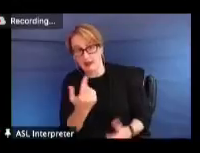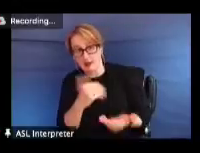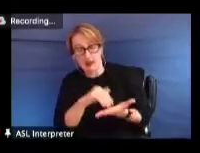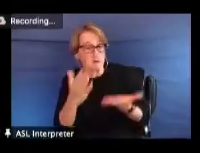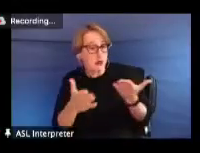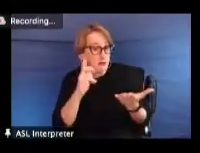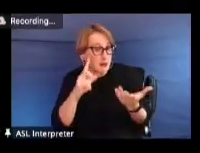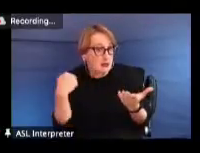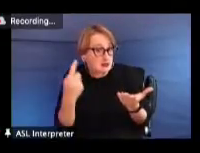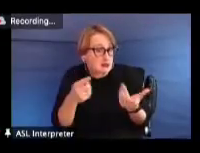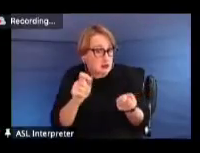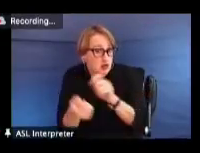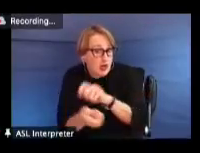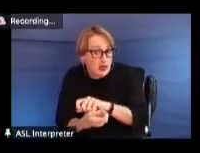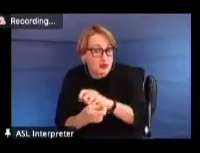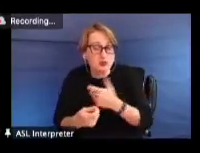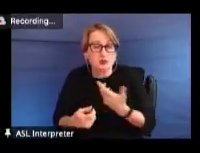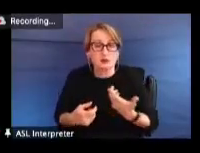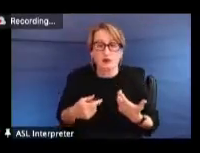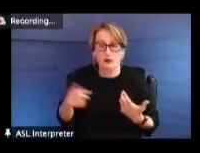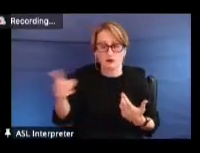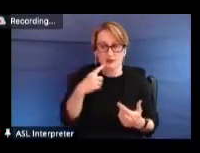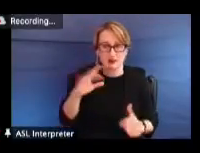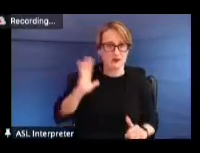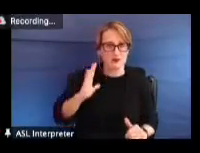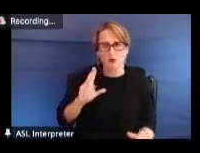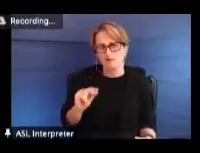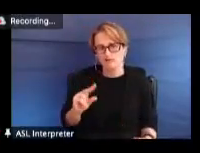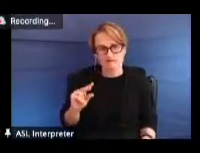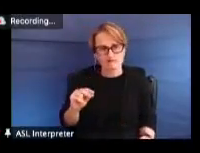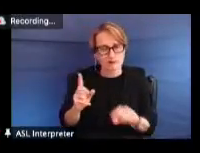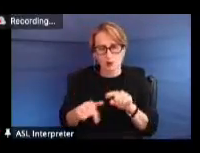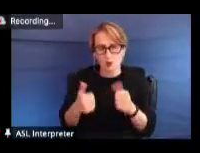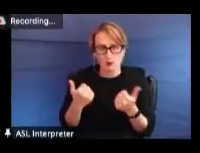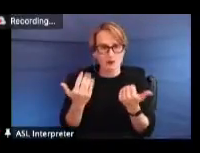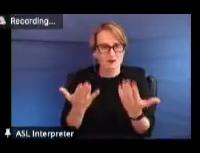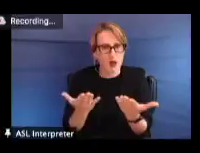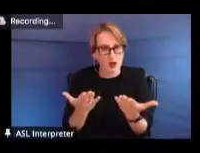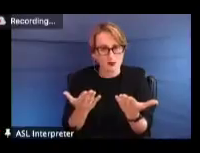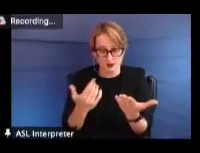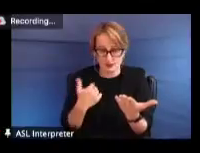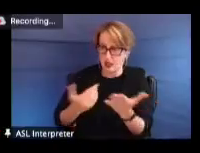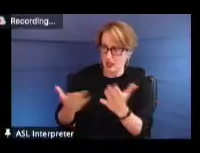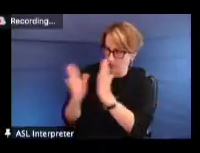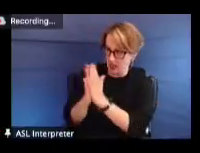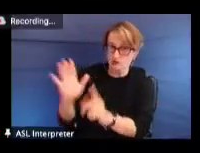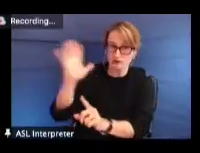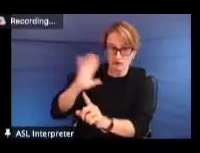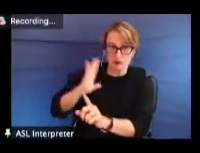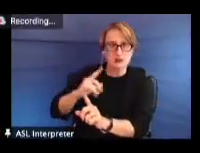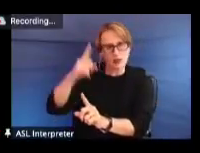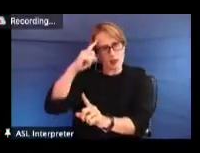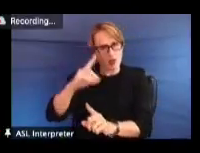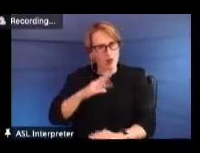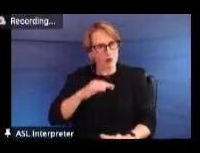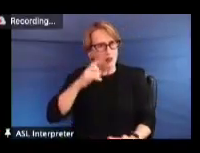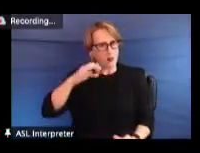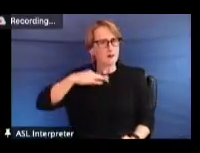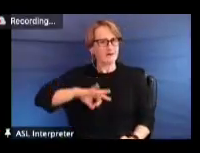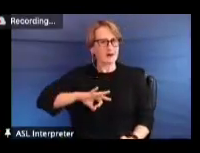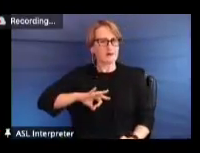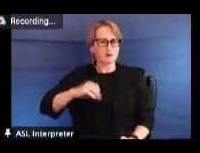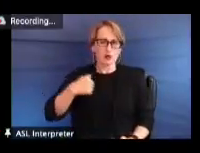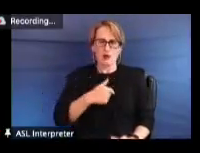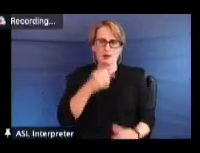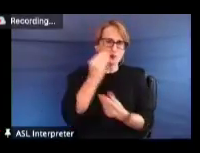changed since then, but I did ask for that information early on because I did feel that that would be helpful to be able to report